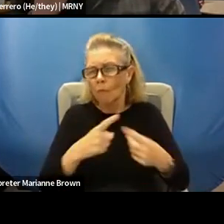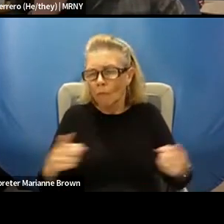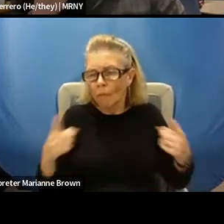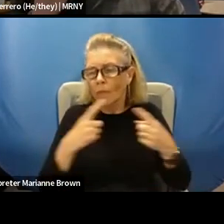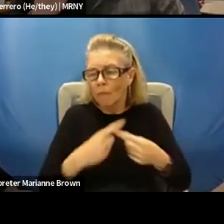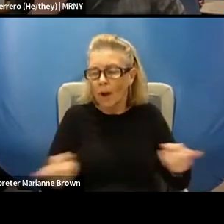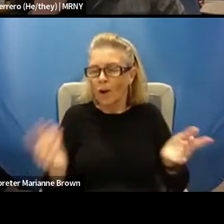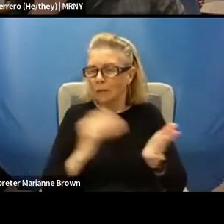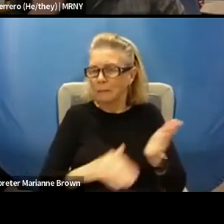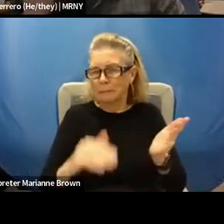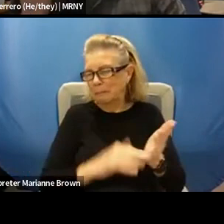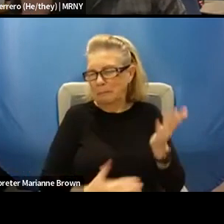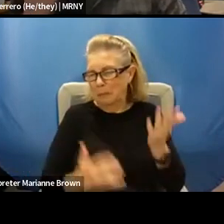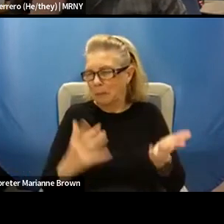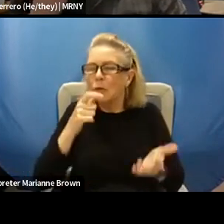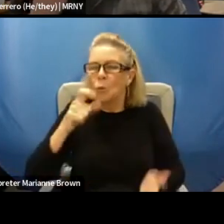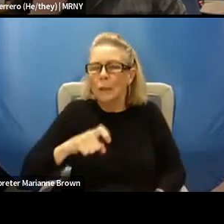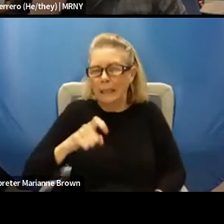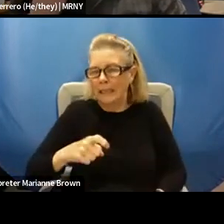repeatedly announce.